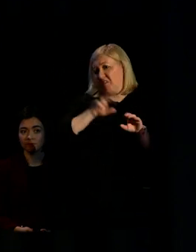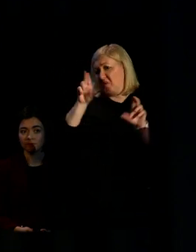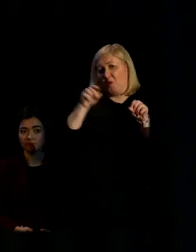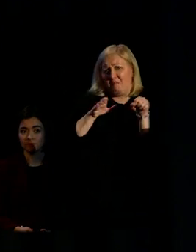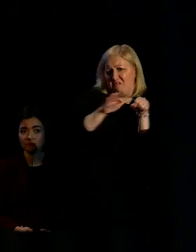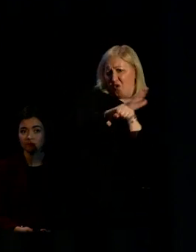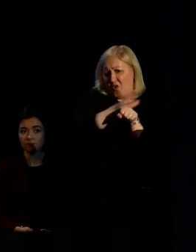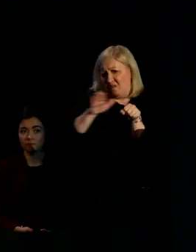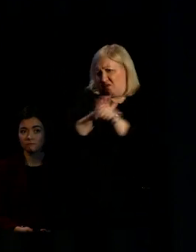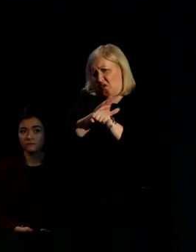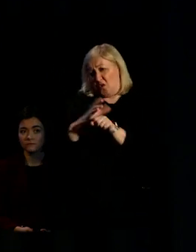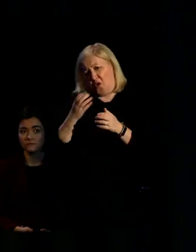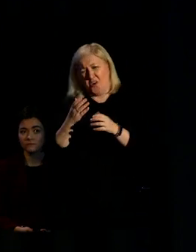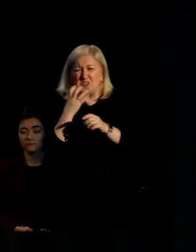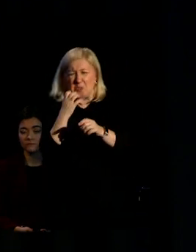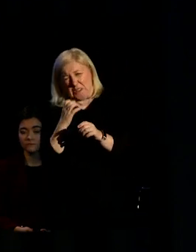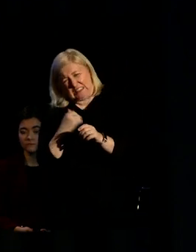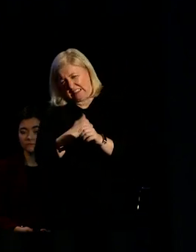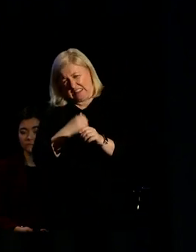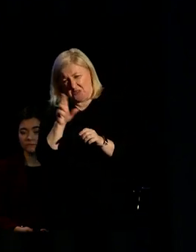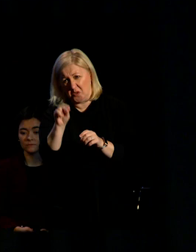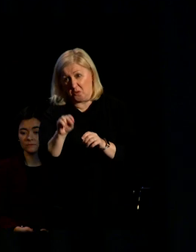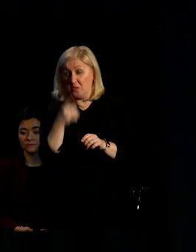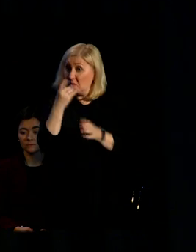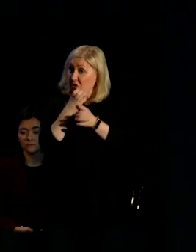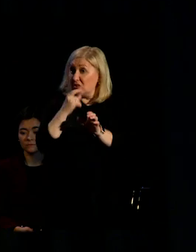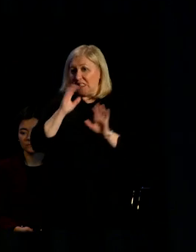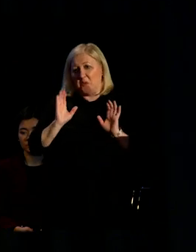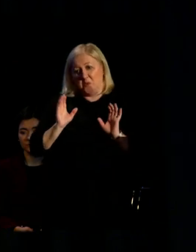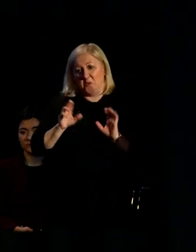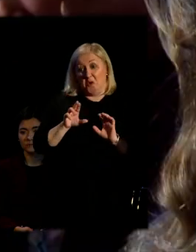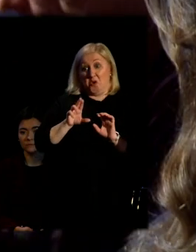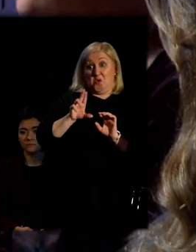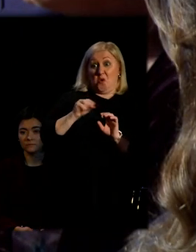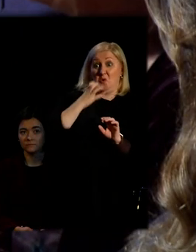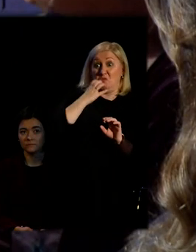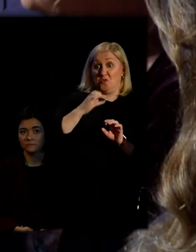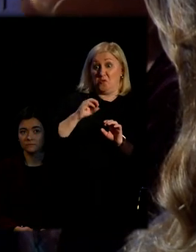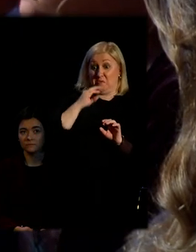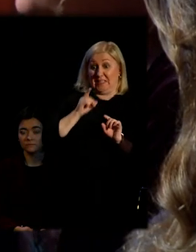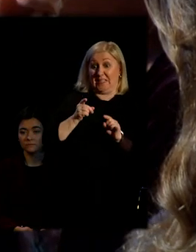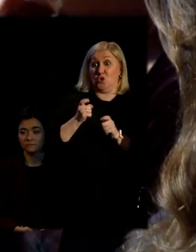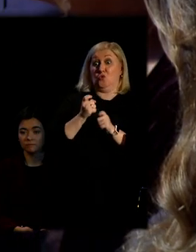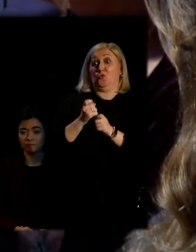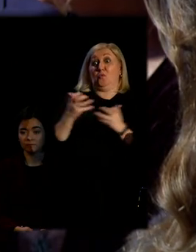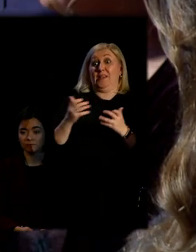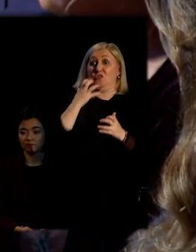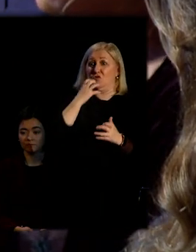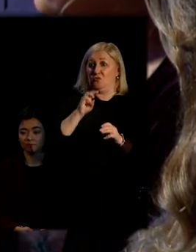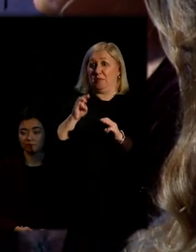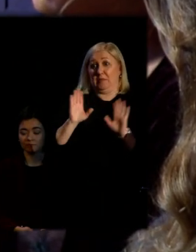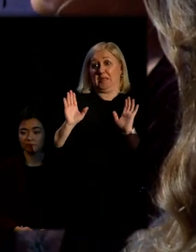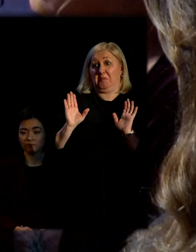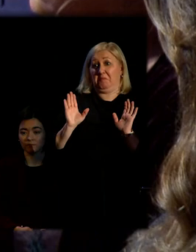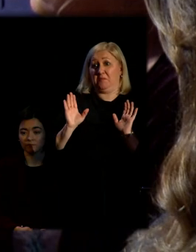were already full. One country even stated that no Jew is too many. With nowhere to turn, Jews